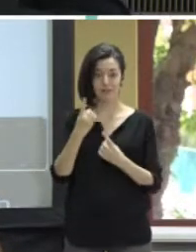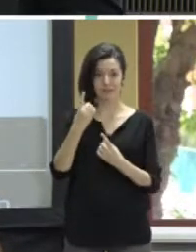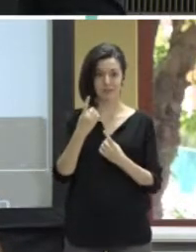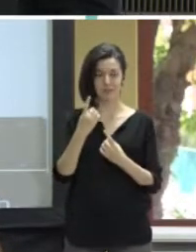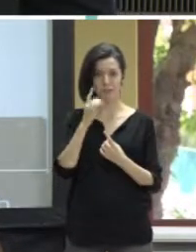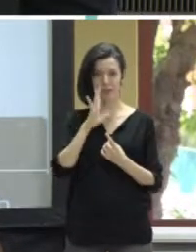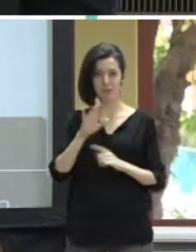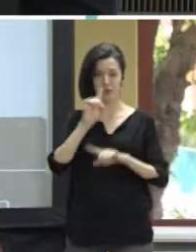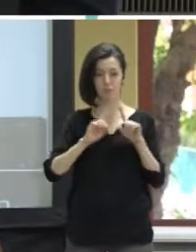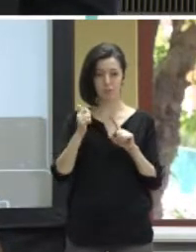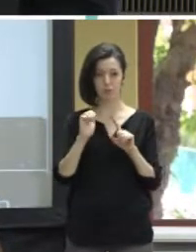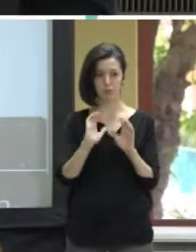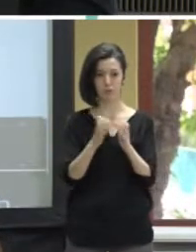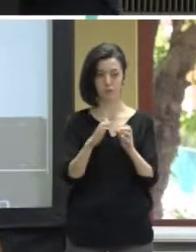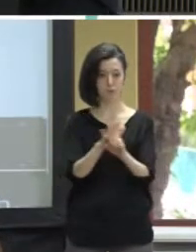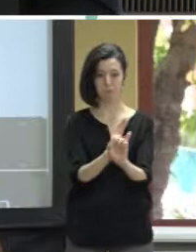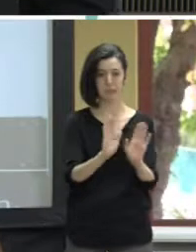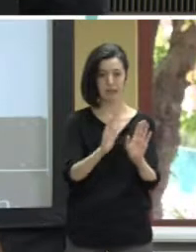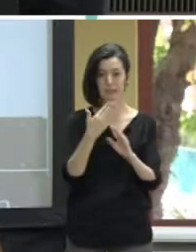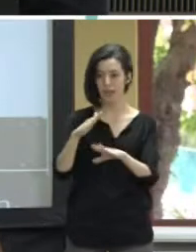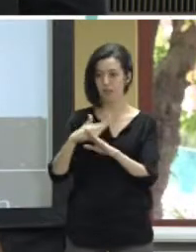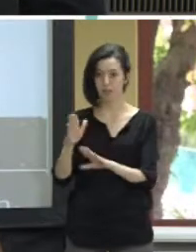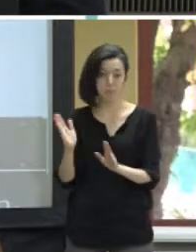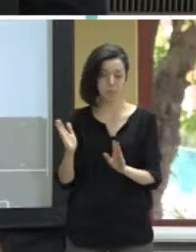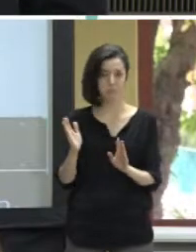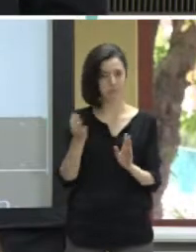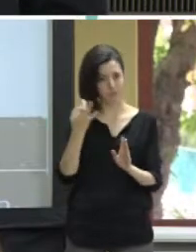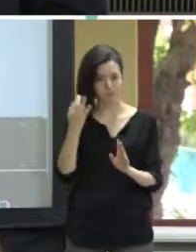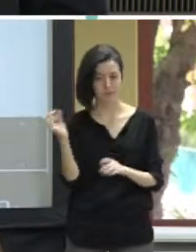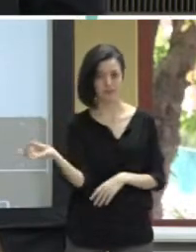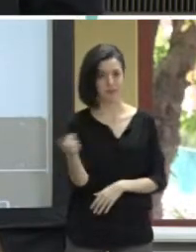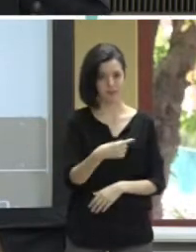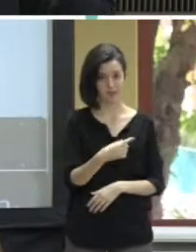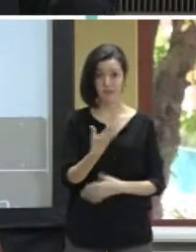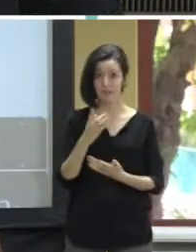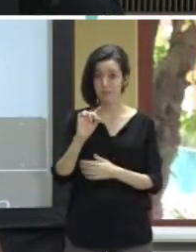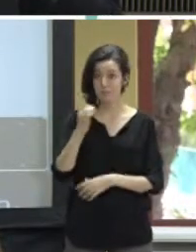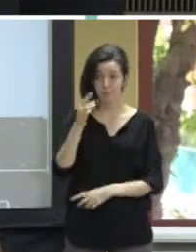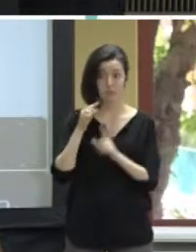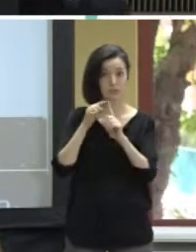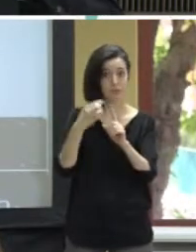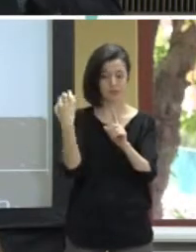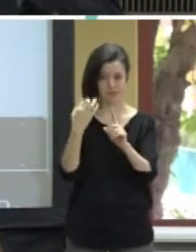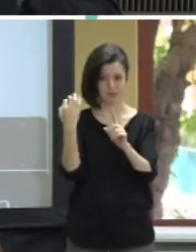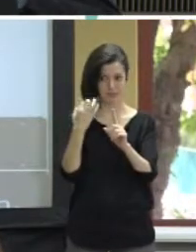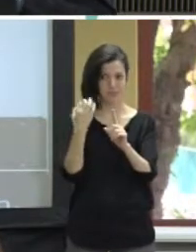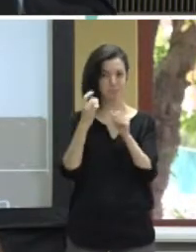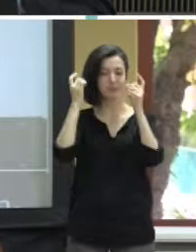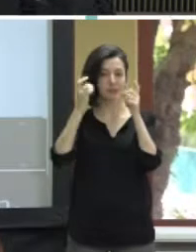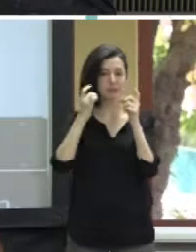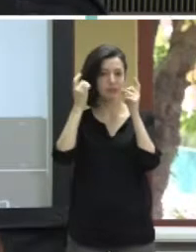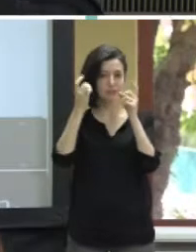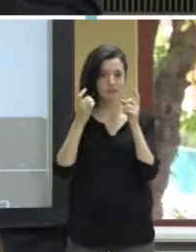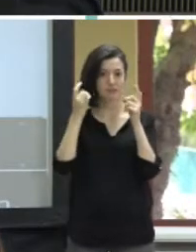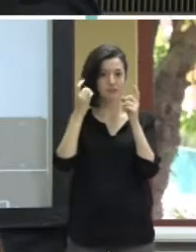And sometimes when they did this on their own, their outlook was a bit restricted. So